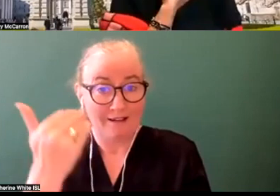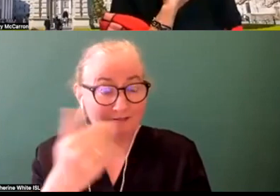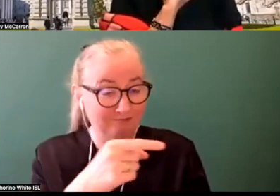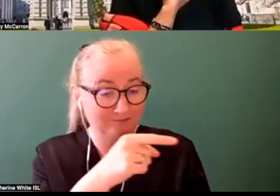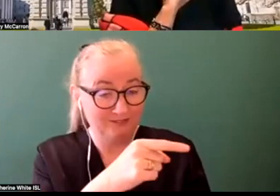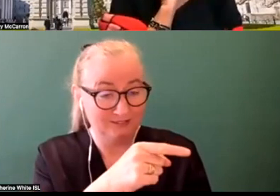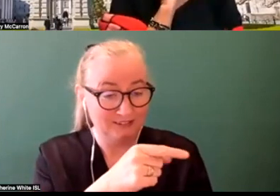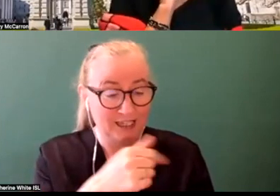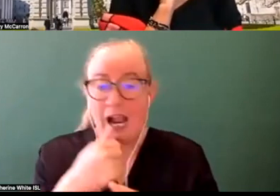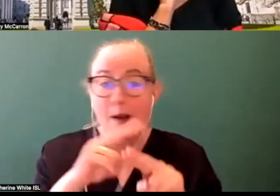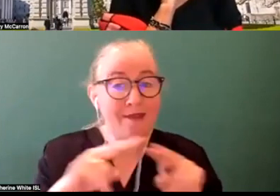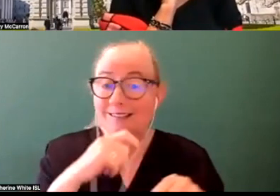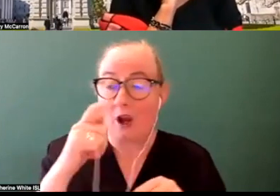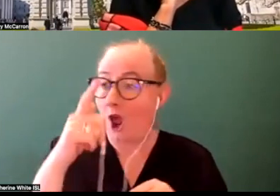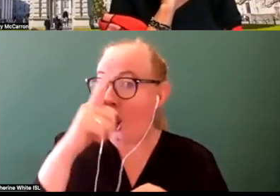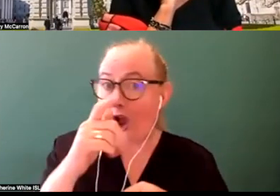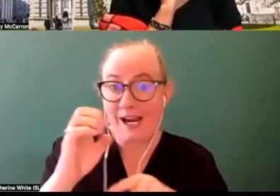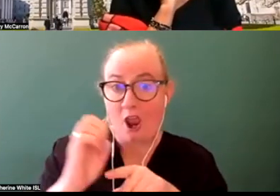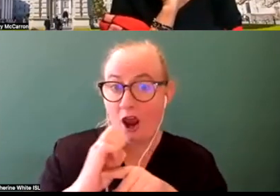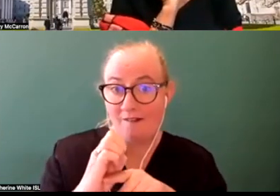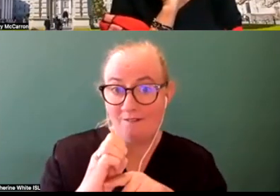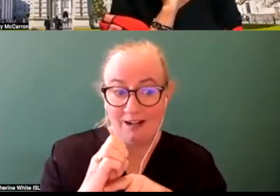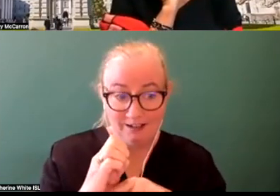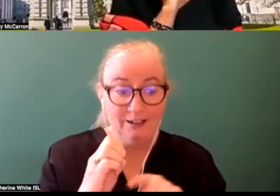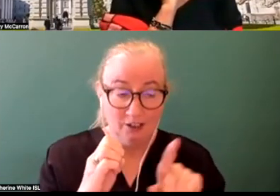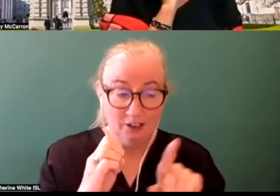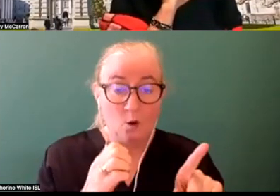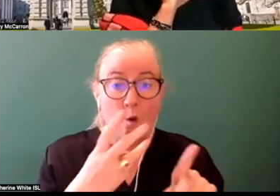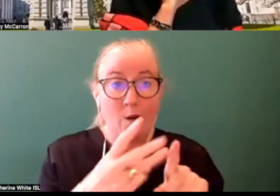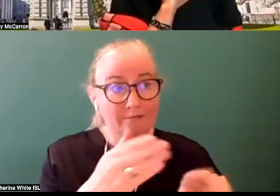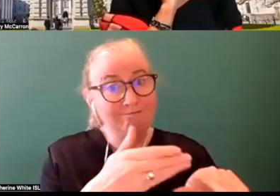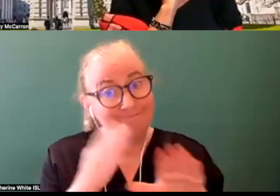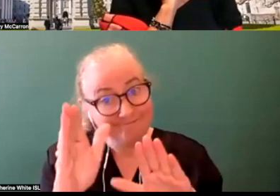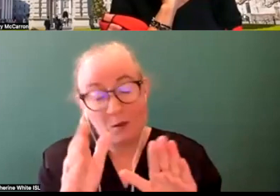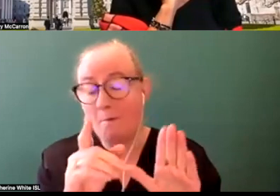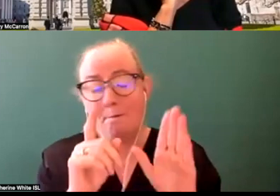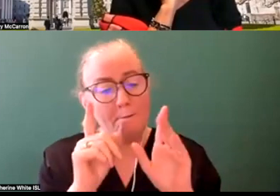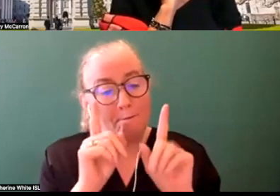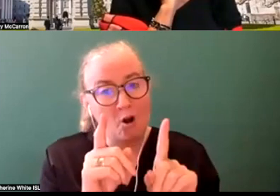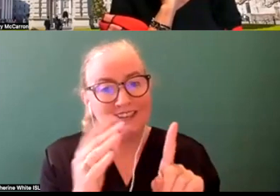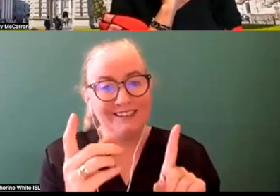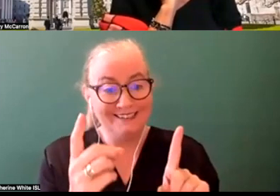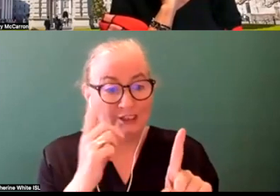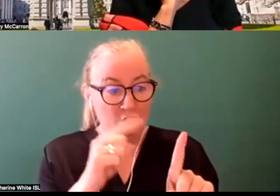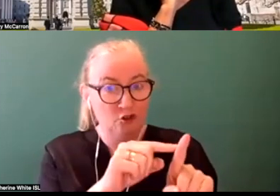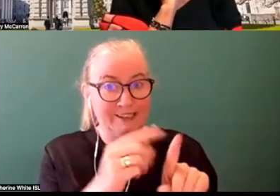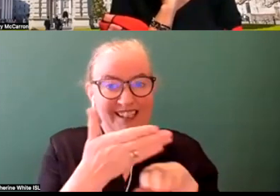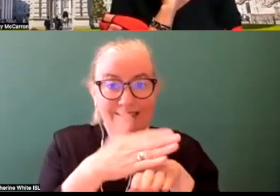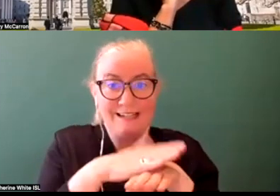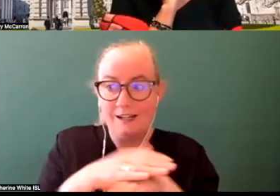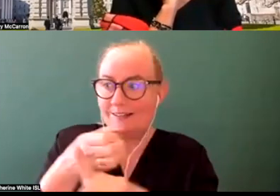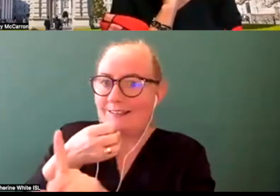I'm not saying lucky enough, they were there for her when she did go. But had she died on Saturday